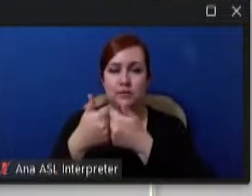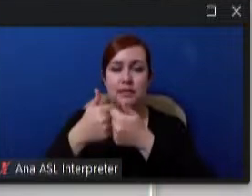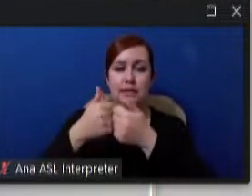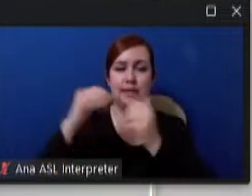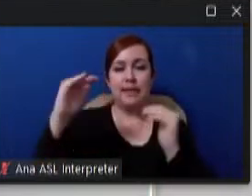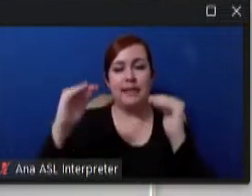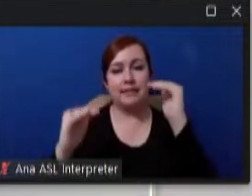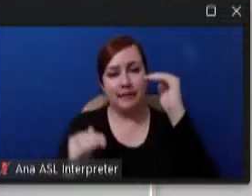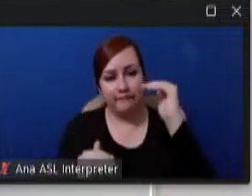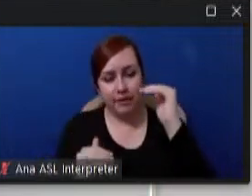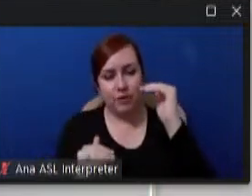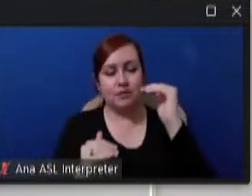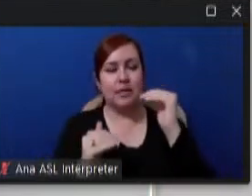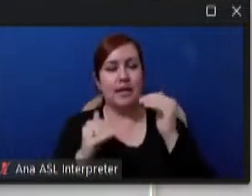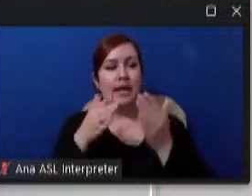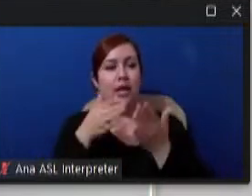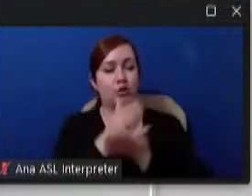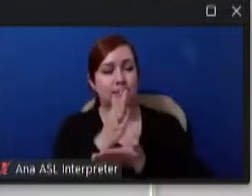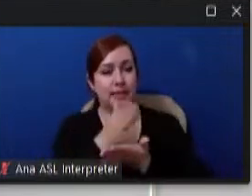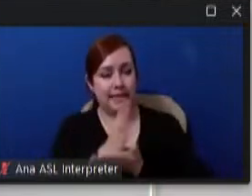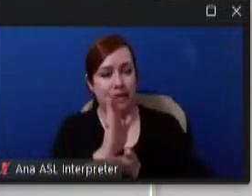challenges regarding